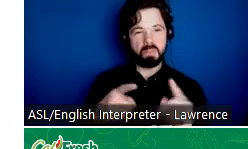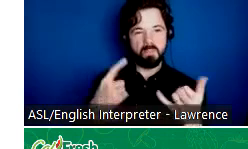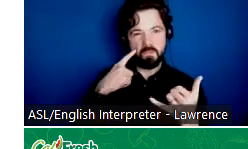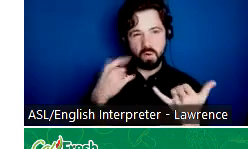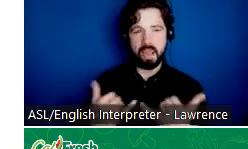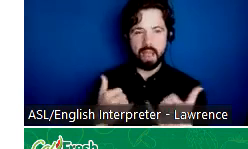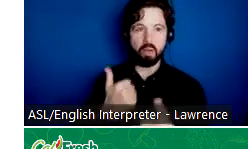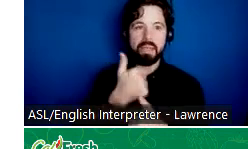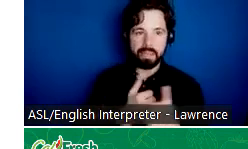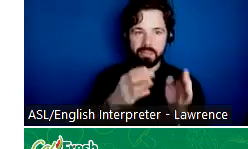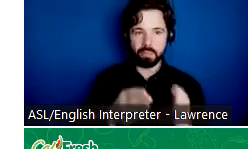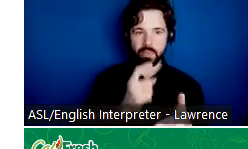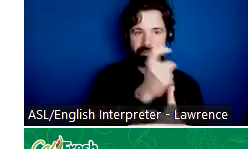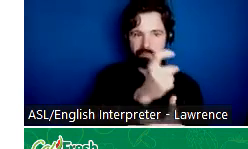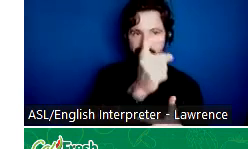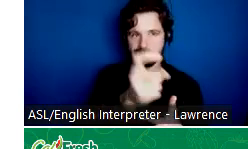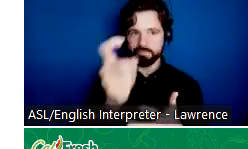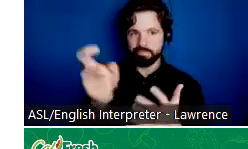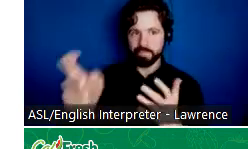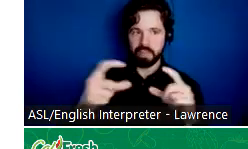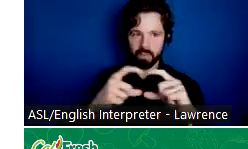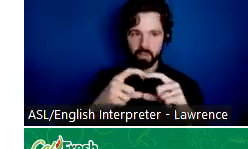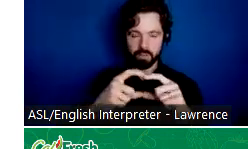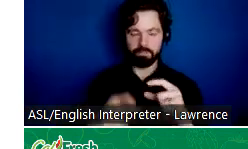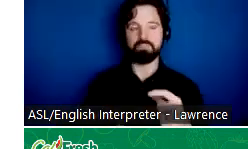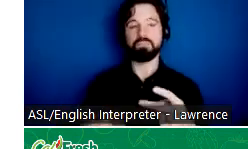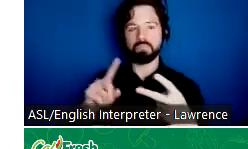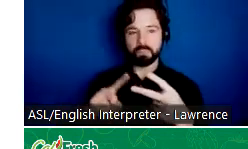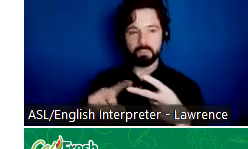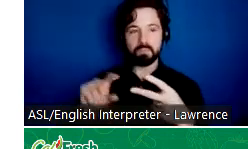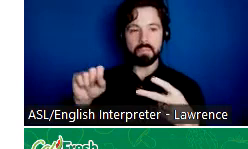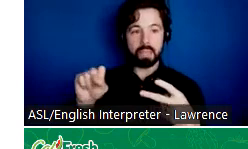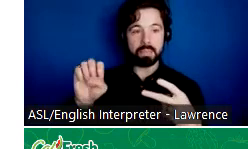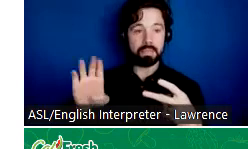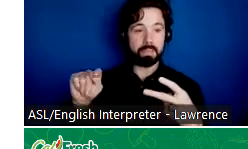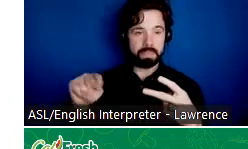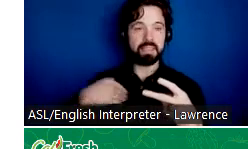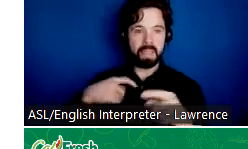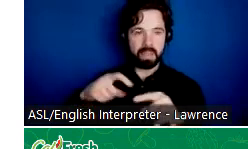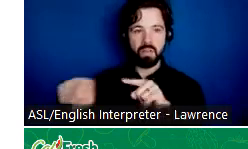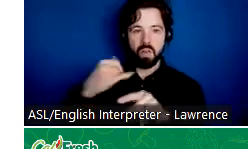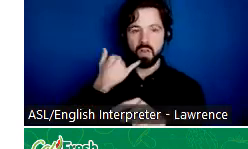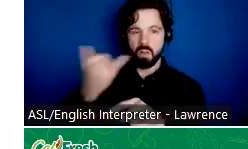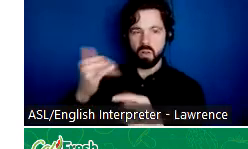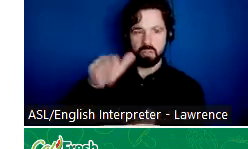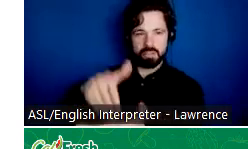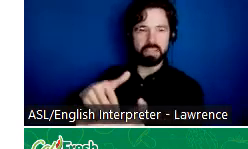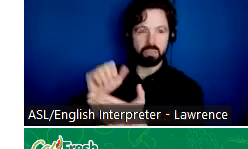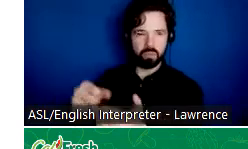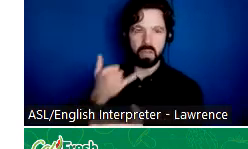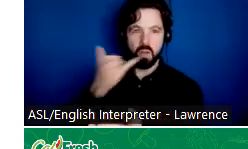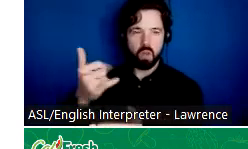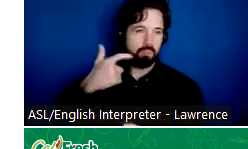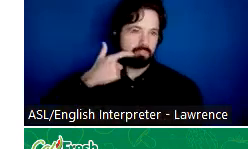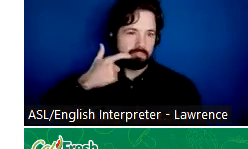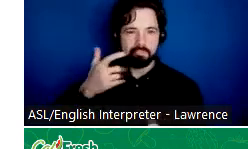program will also have an S-EBT hotline available for card issuance inquiries, very similar to what was offered for